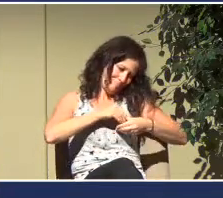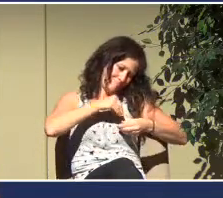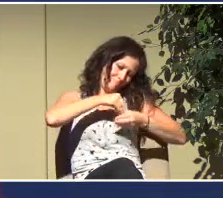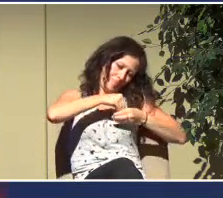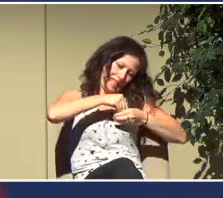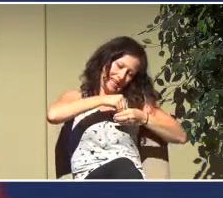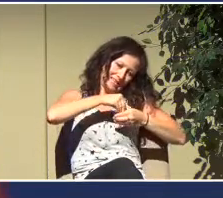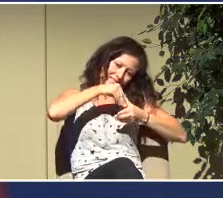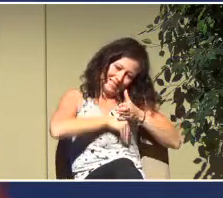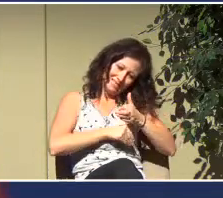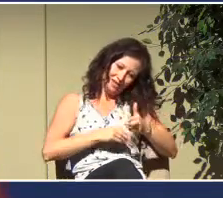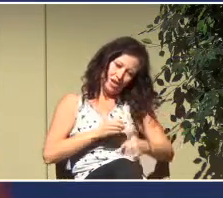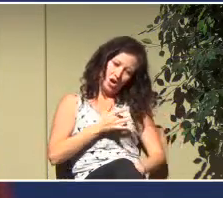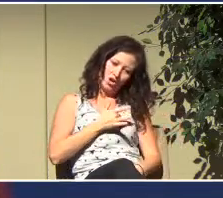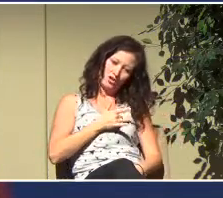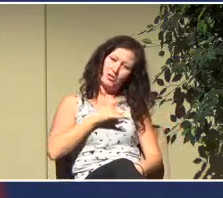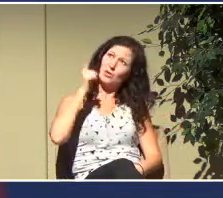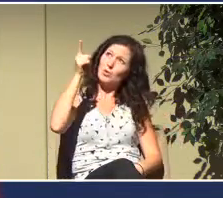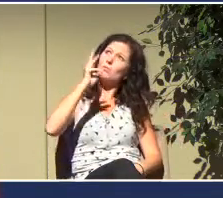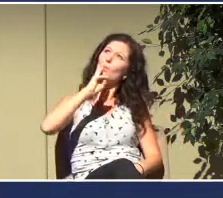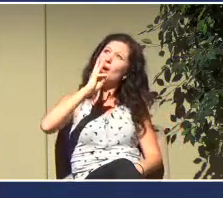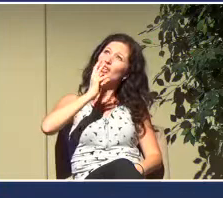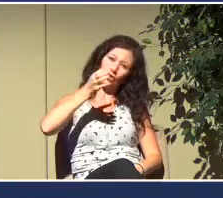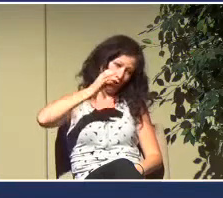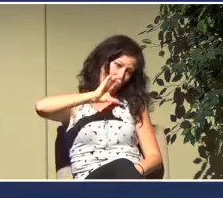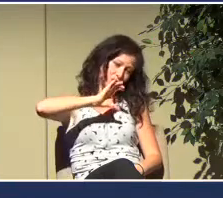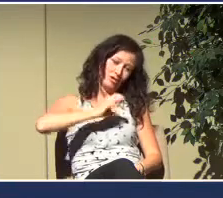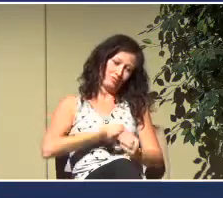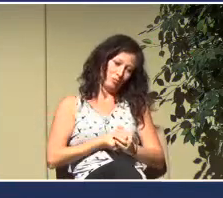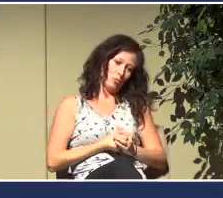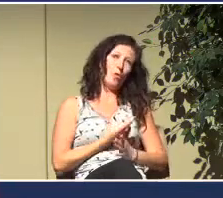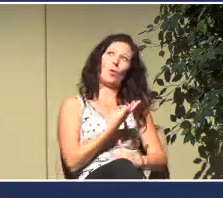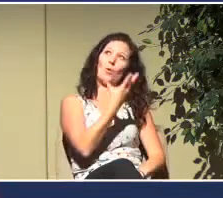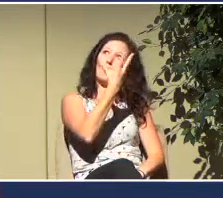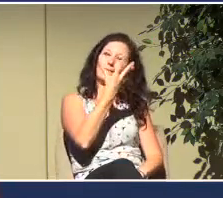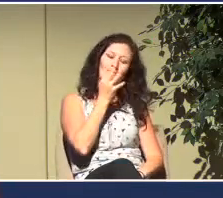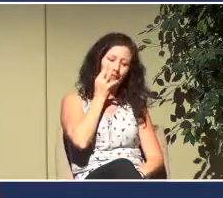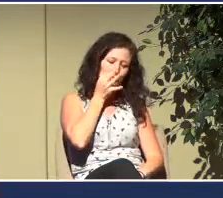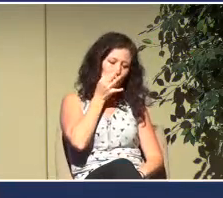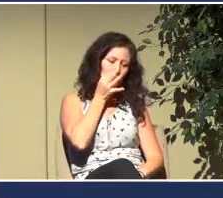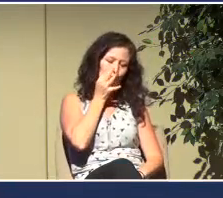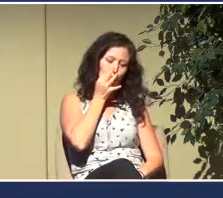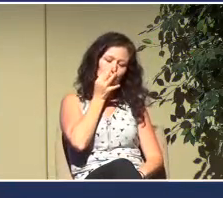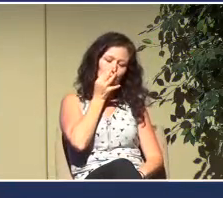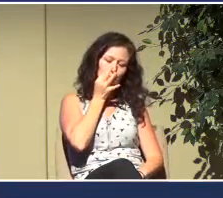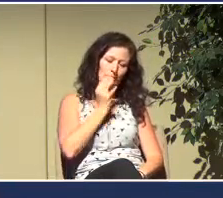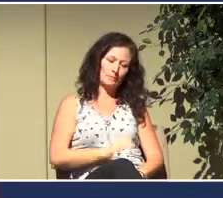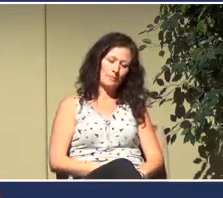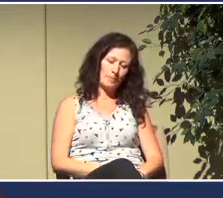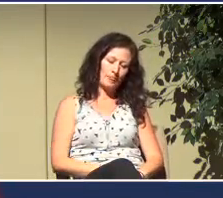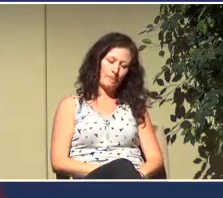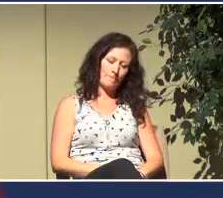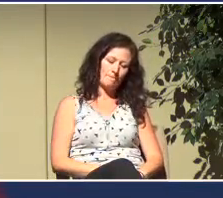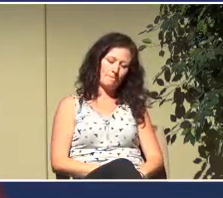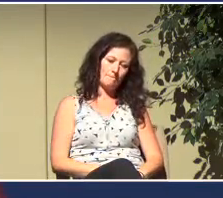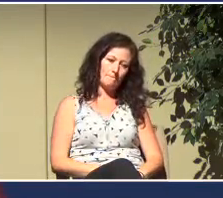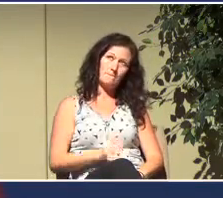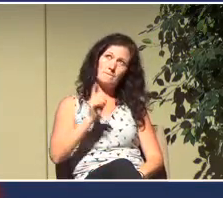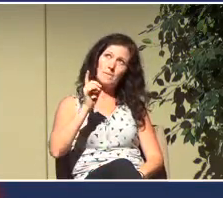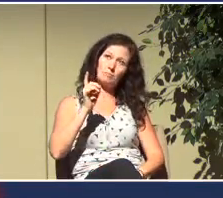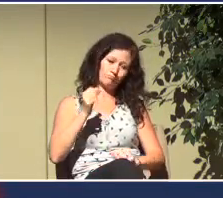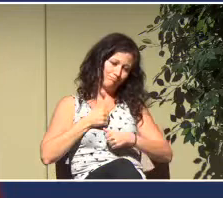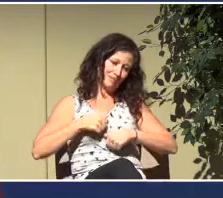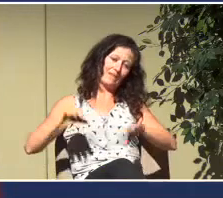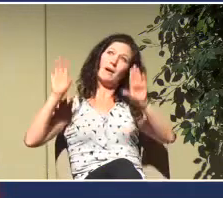it deeply there, and that you will water it and make it grow roots and make it grow and bear fruit and do your thing, Lord.